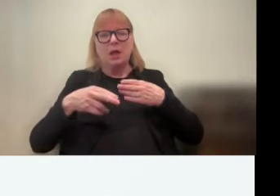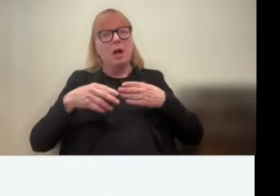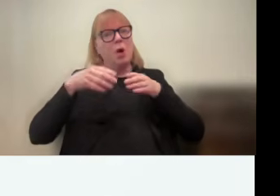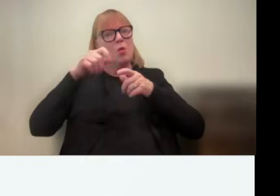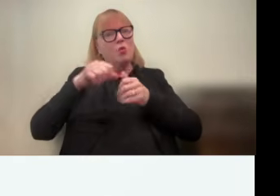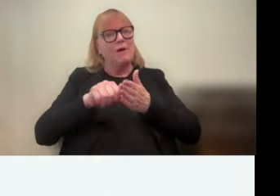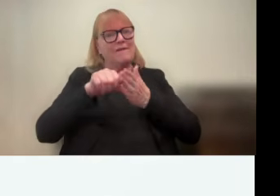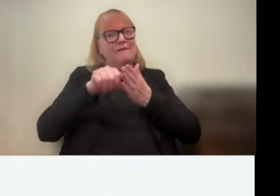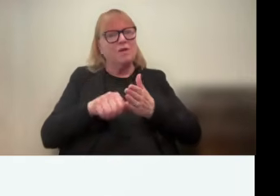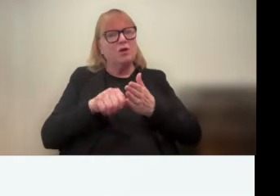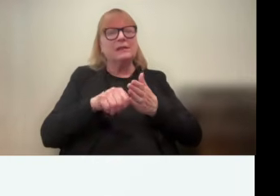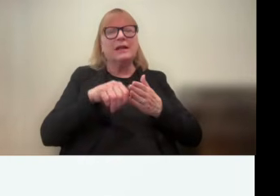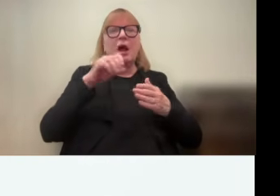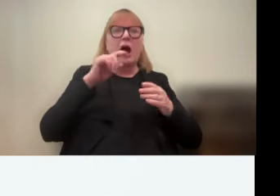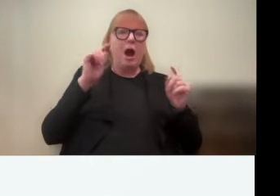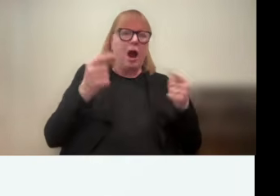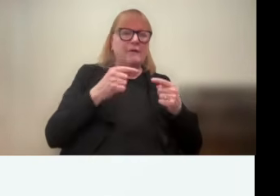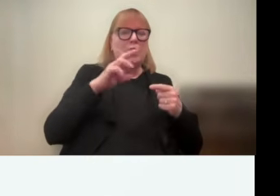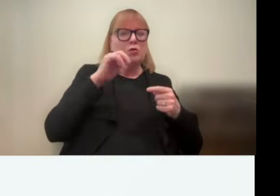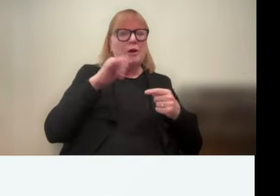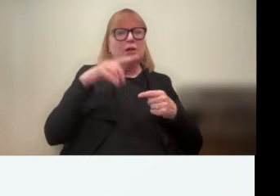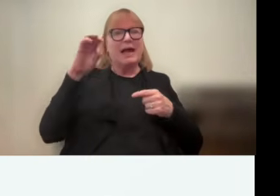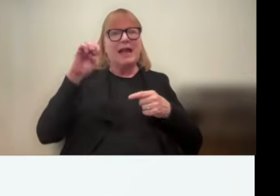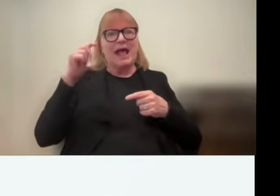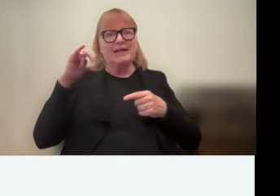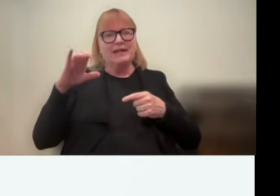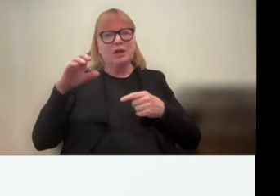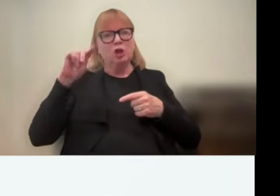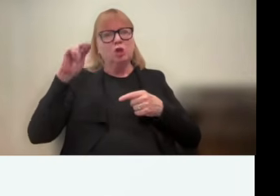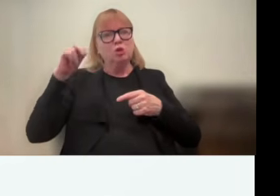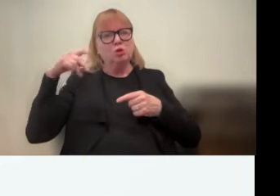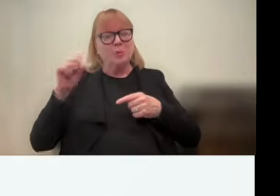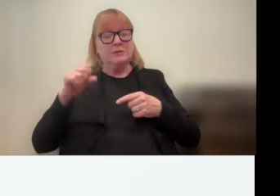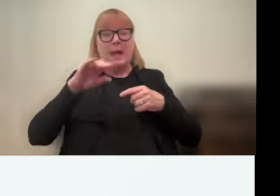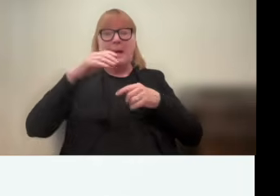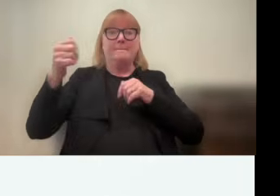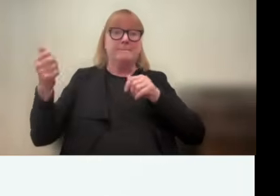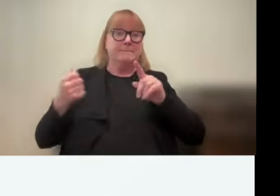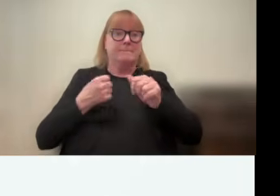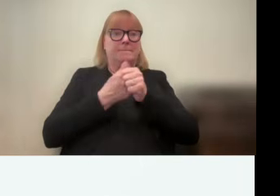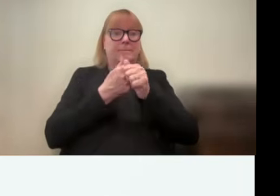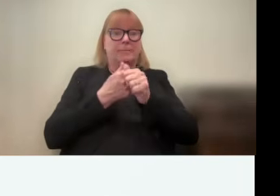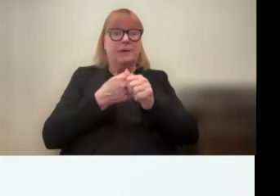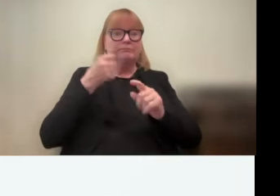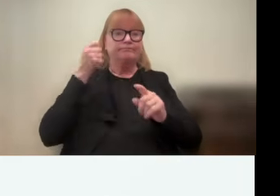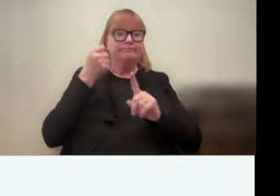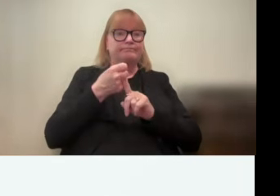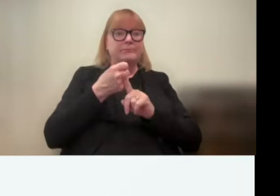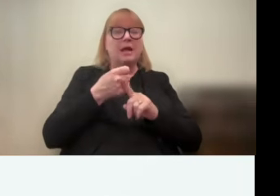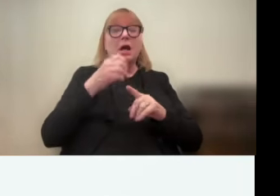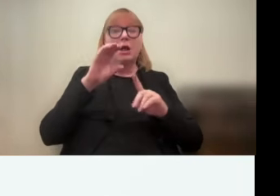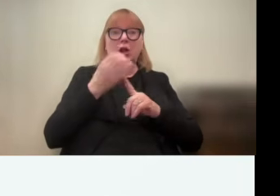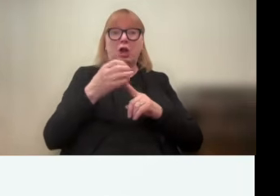harmful racial and ethnic tropes. The backlash emphasized how AI models absorb and reflect cultural